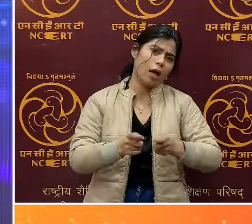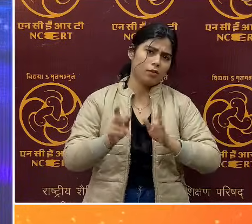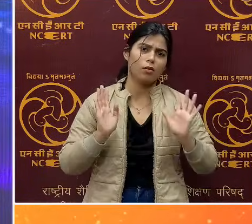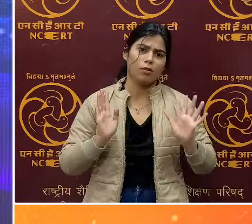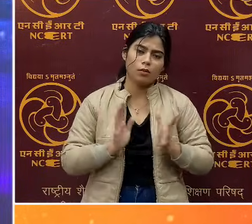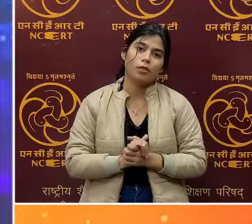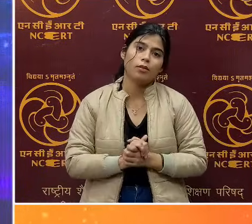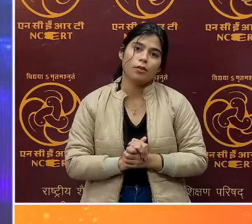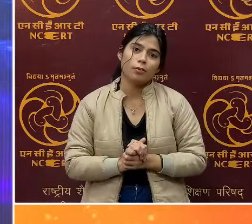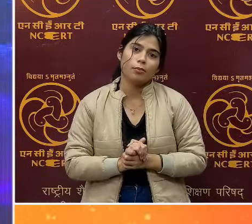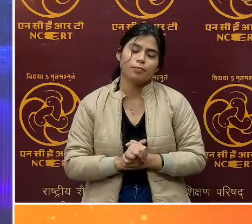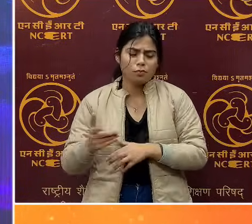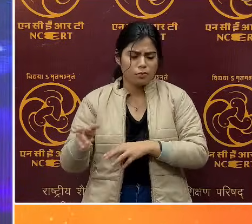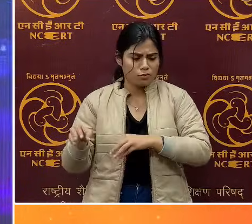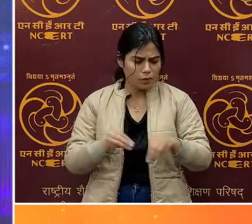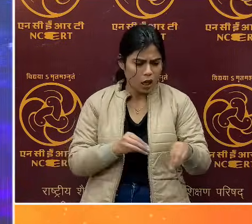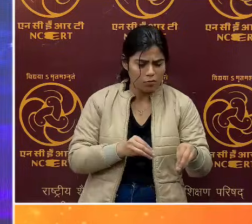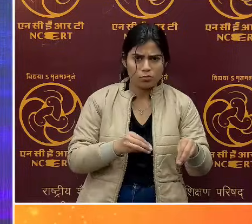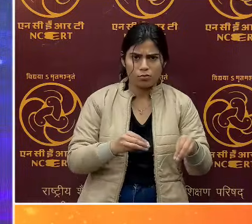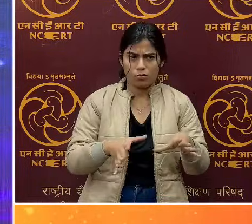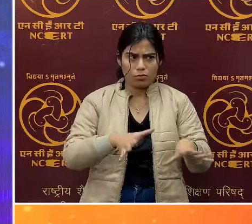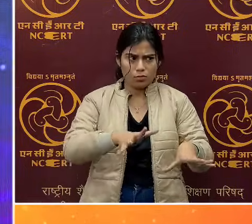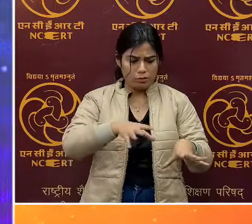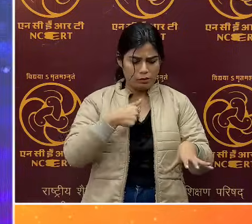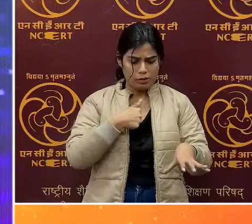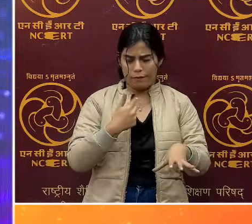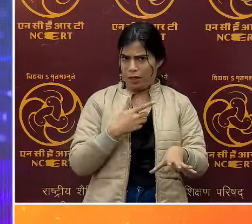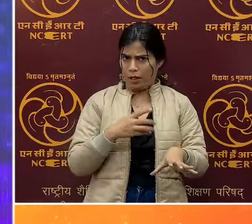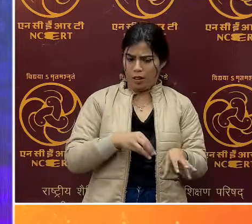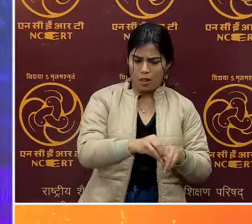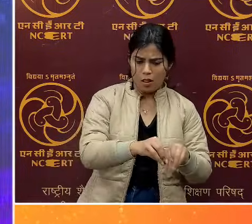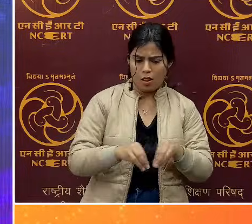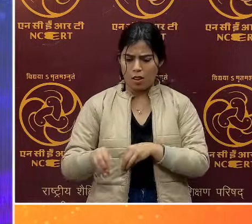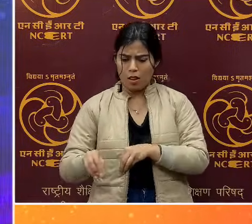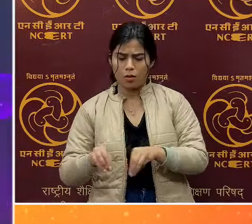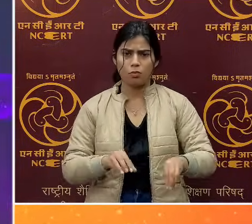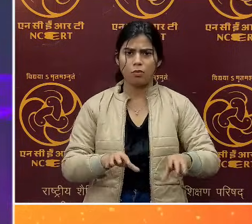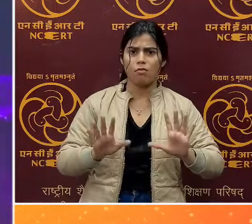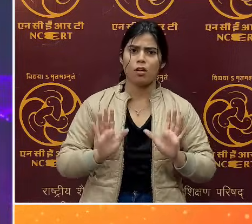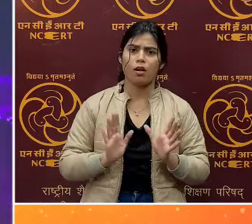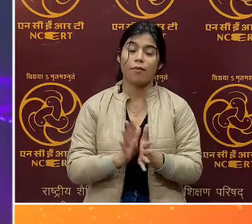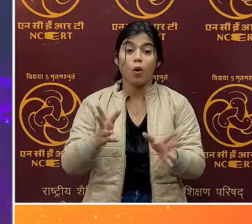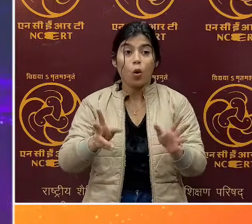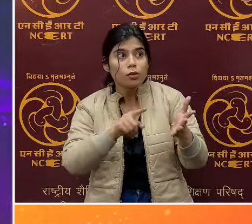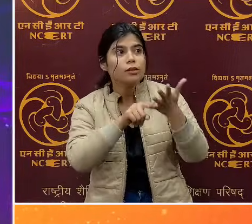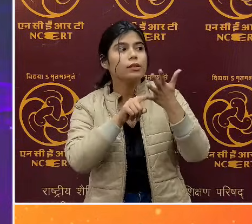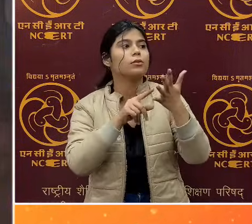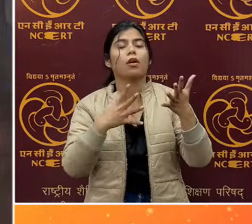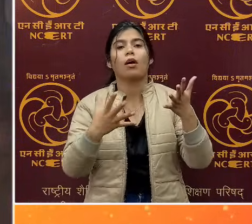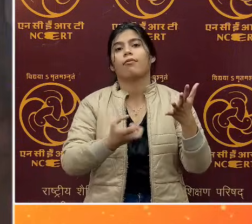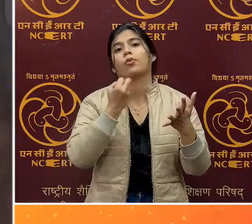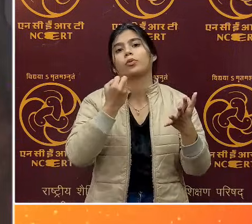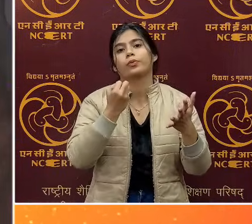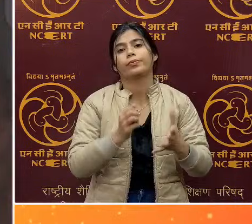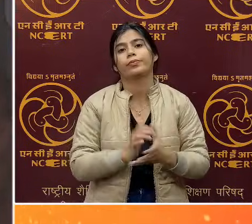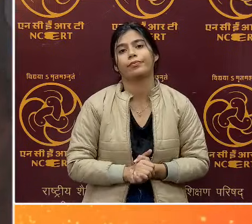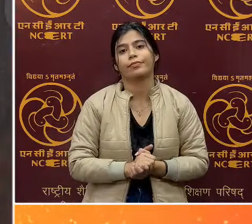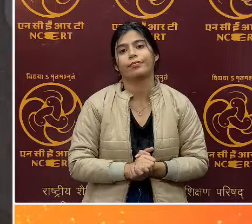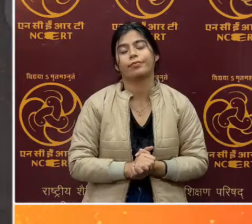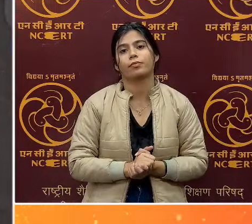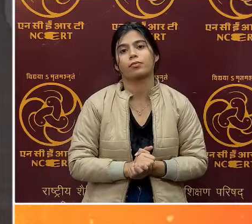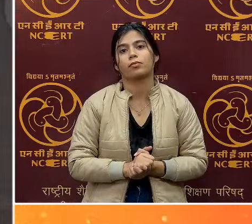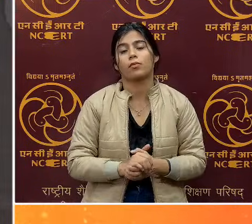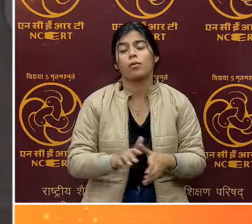So you can just move in the inner part of your pinhole camera and get the image. Now, how exactly the image formation